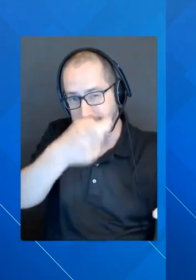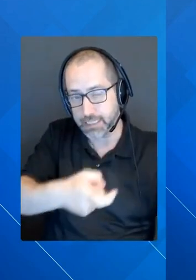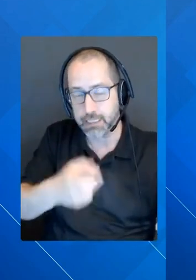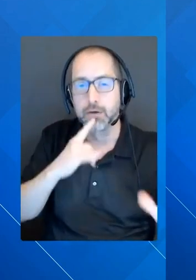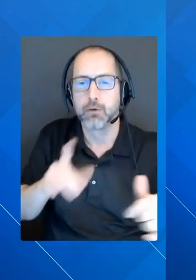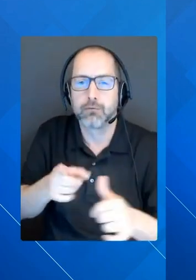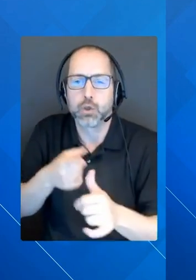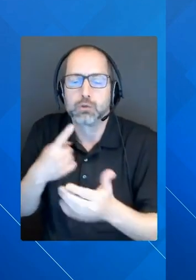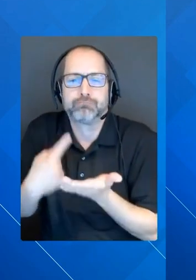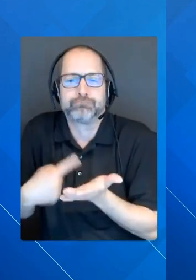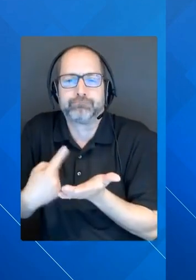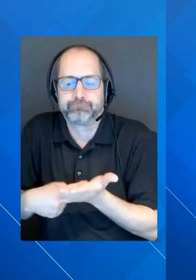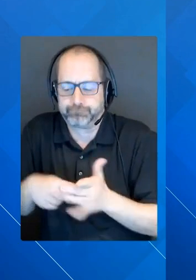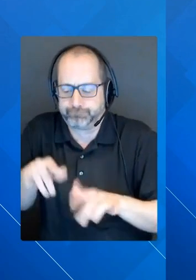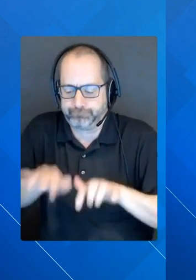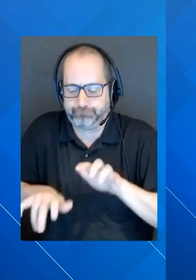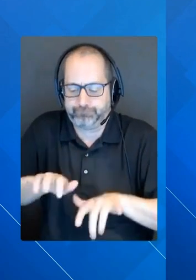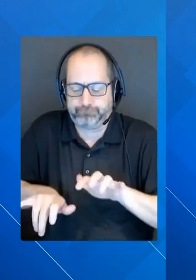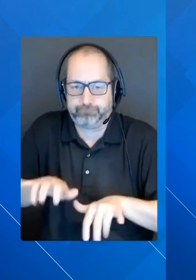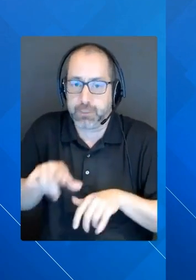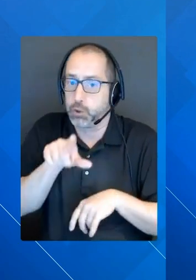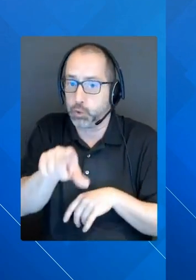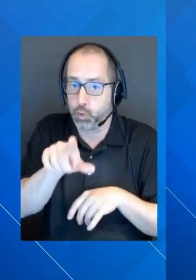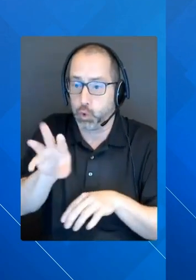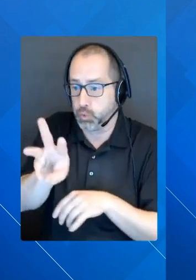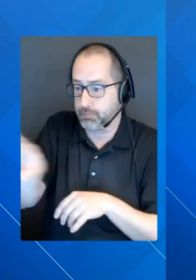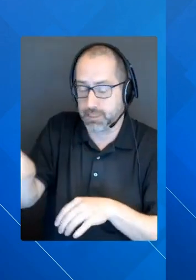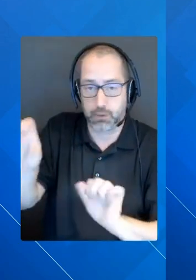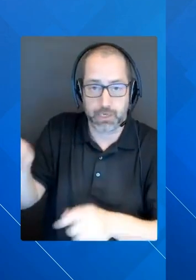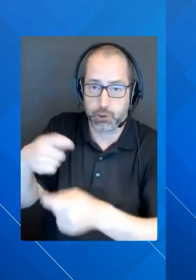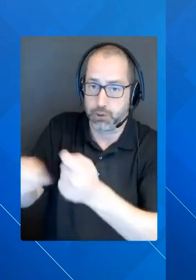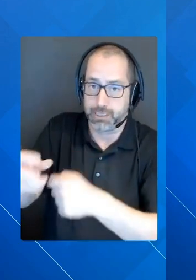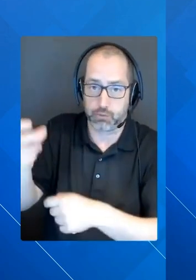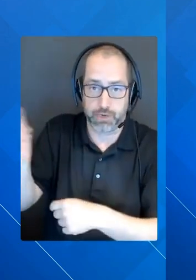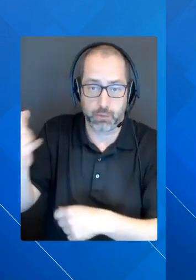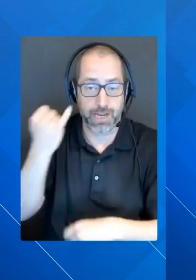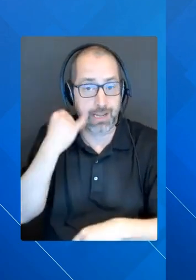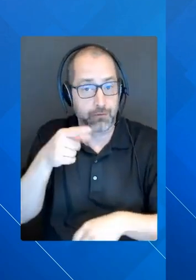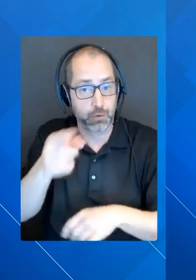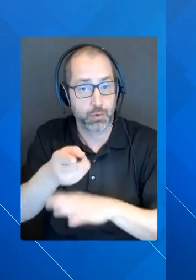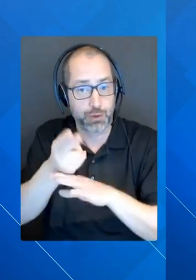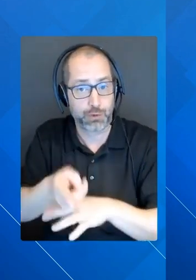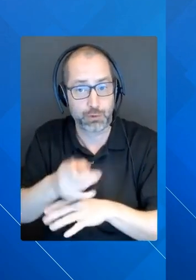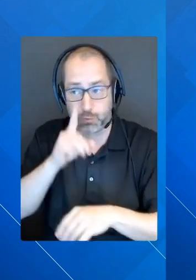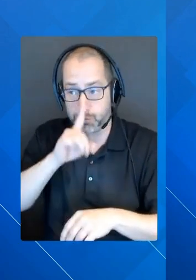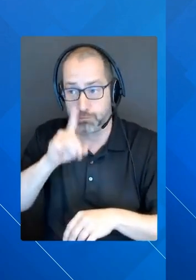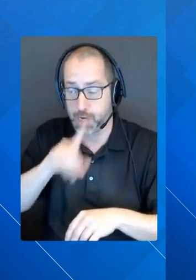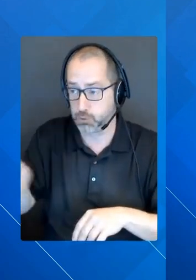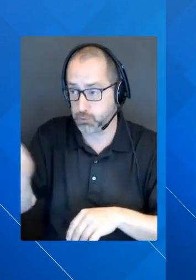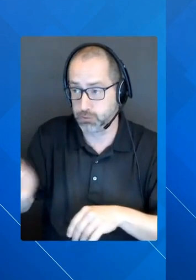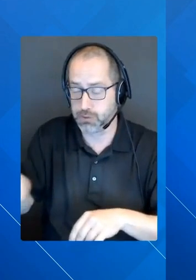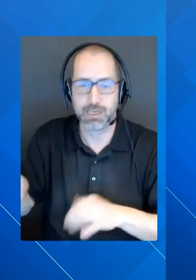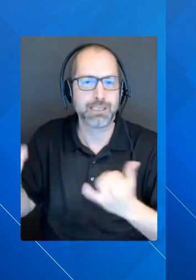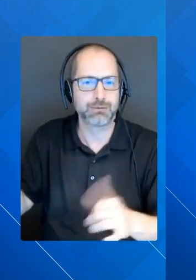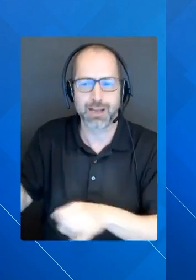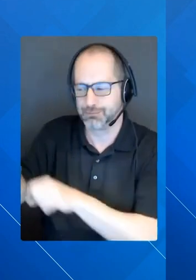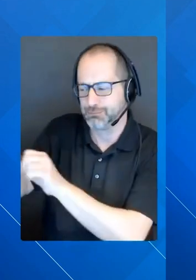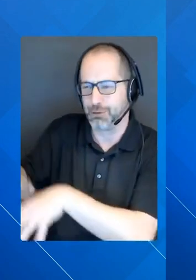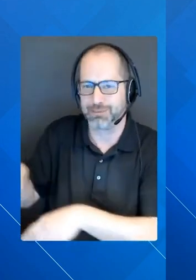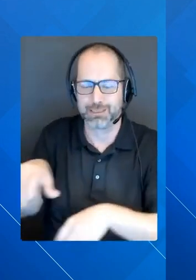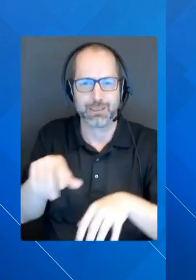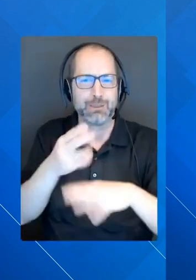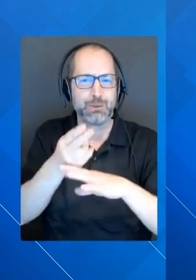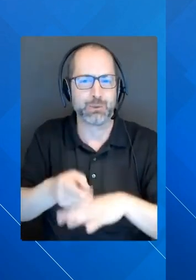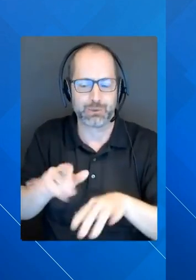of you can start doing right away on any site. If you're used to using a mouse, try navigating a page using only the keyboard.